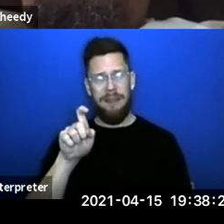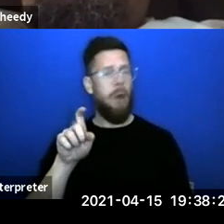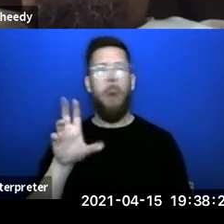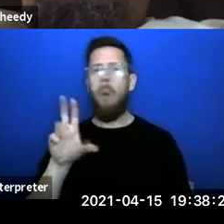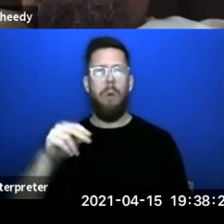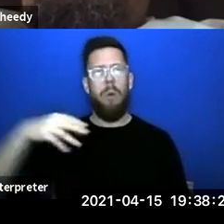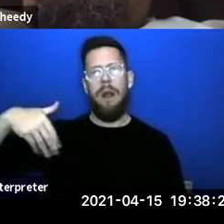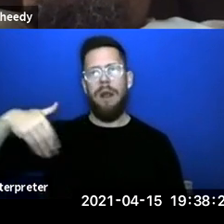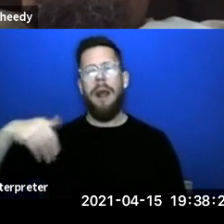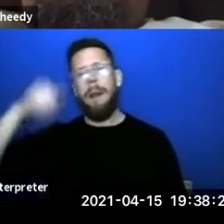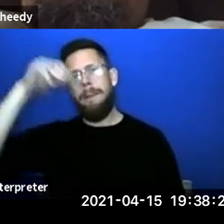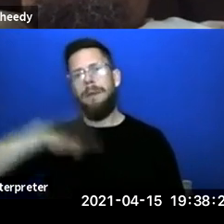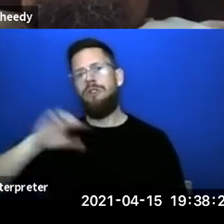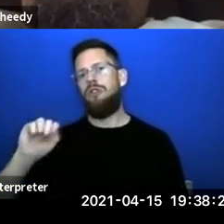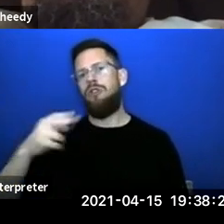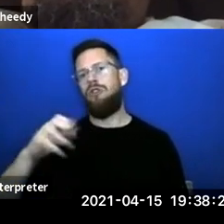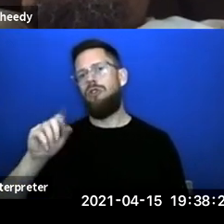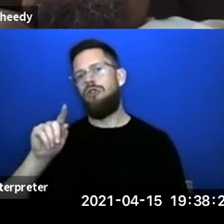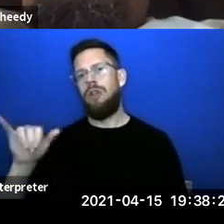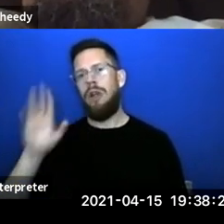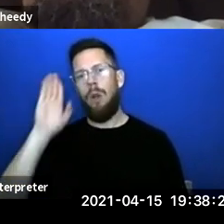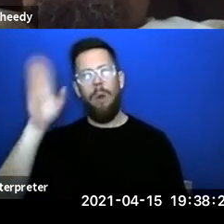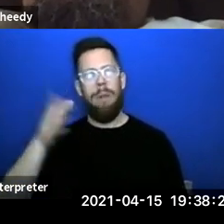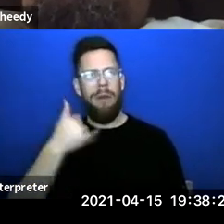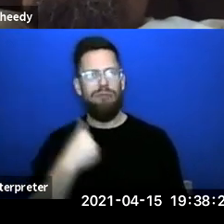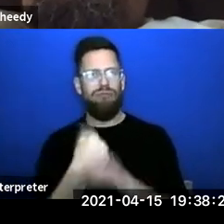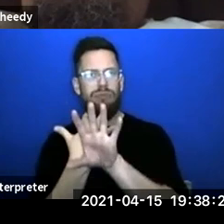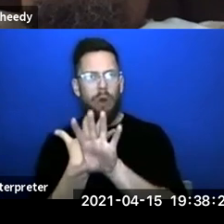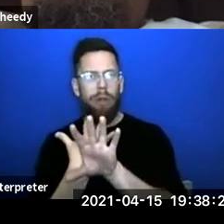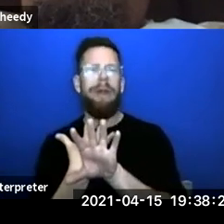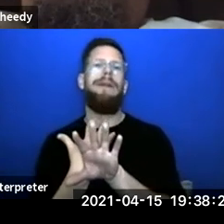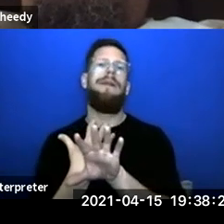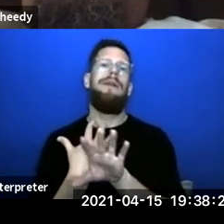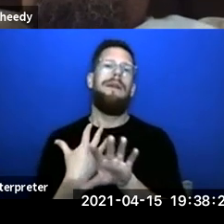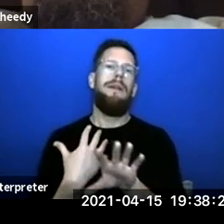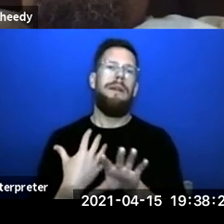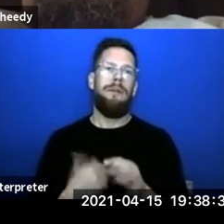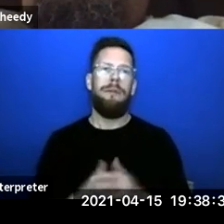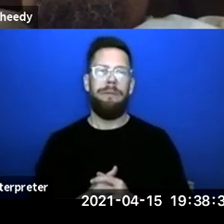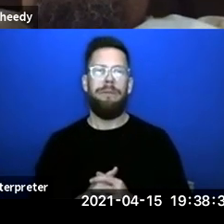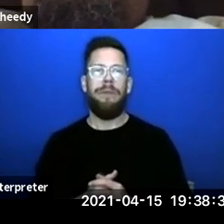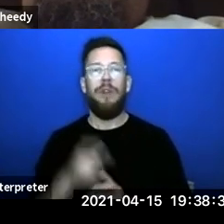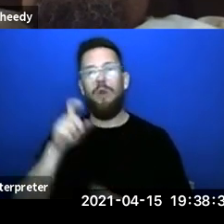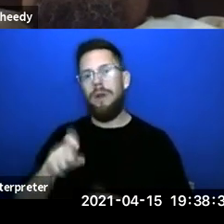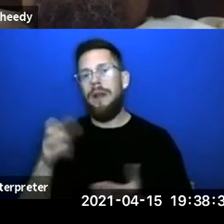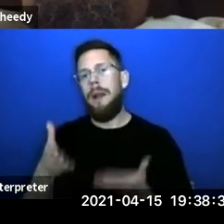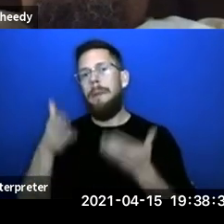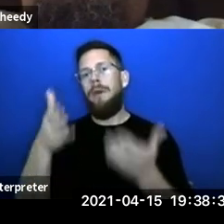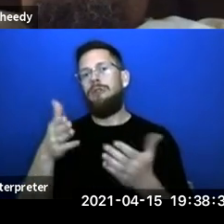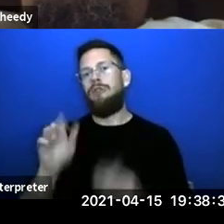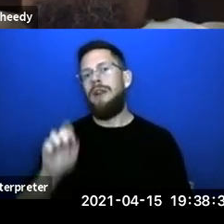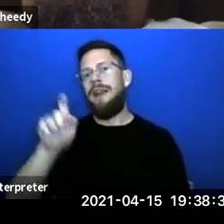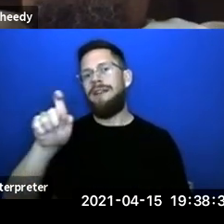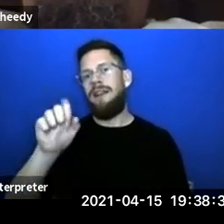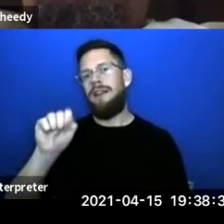in. Okay. So, because we're here live. Perfect. That's what I need to know. And you need a motion to adjourn to not return to go into executive session for the purposes